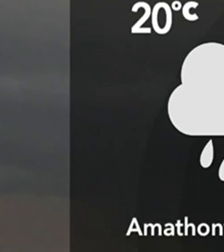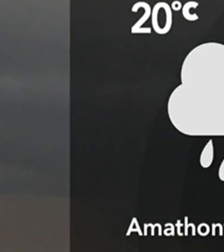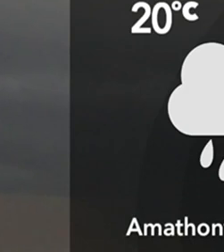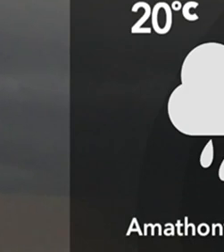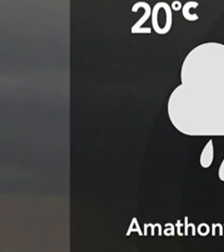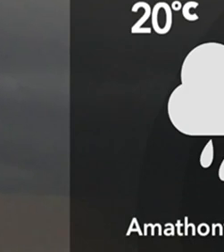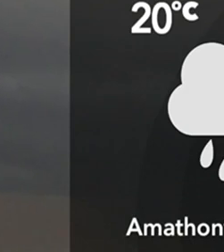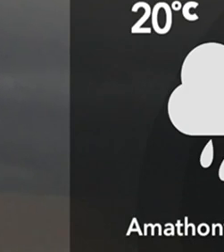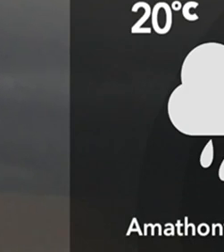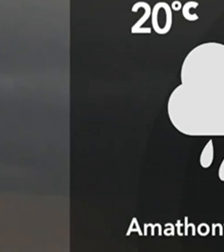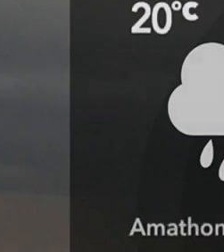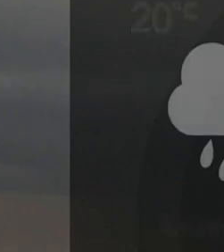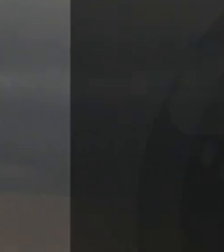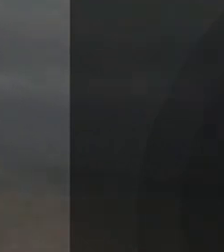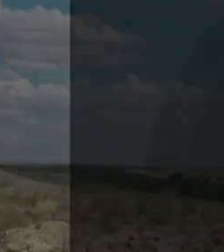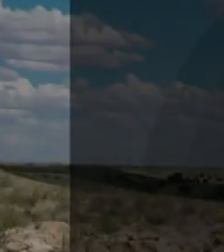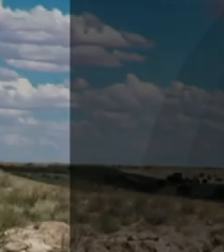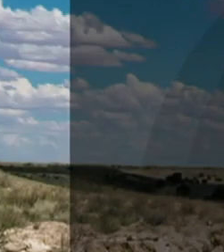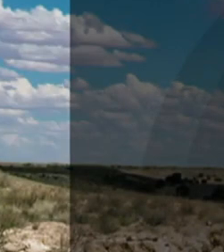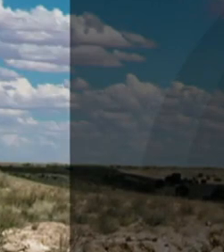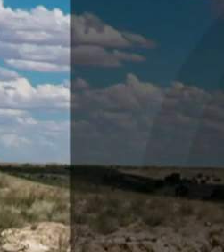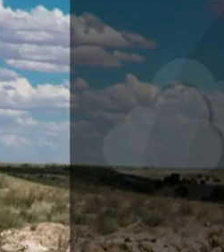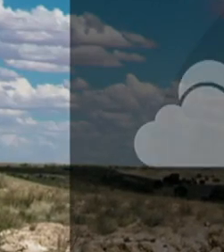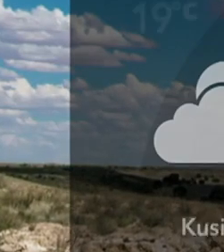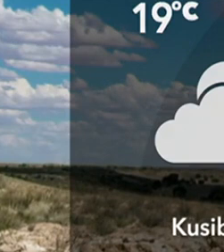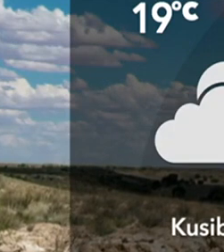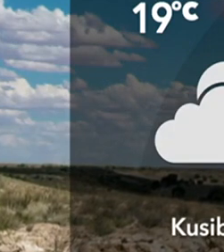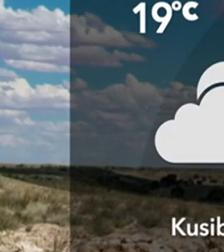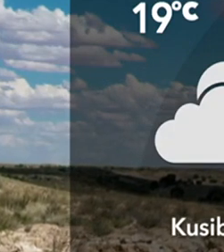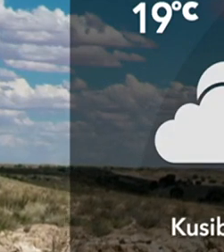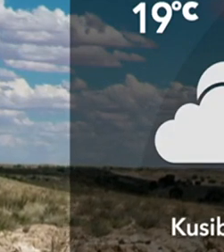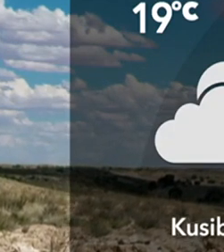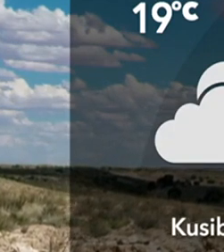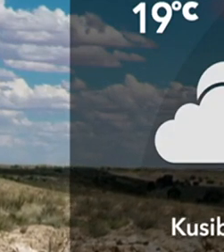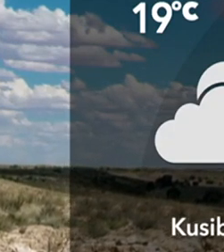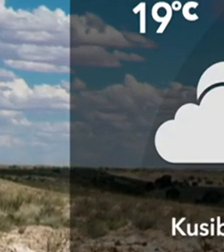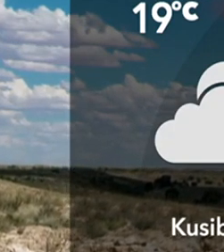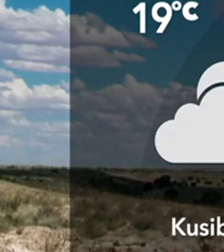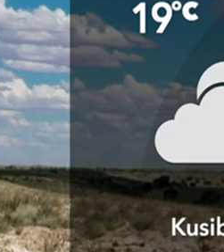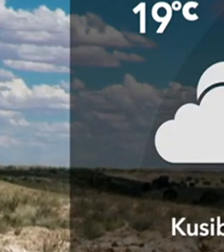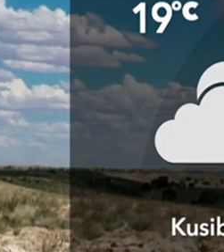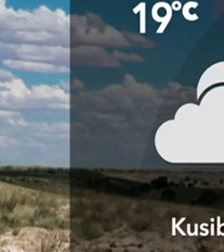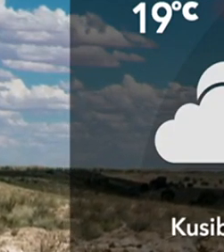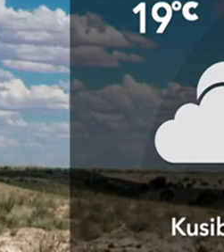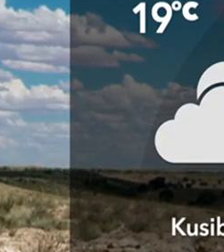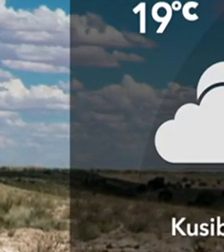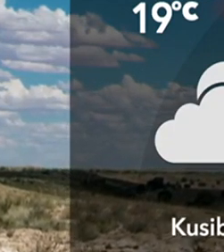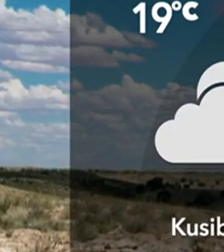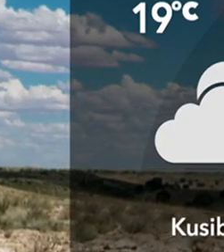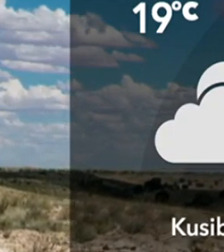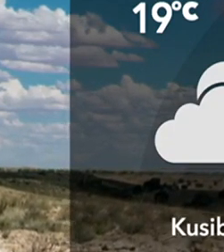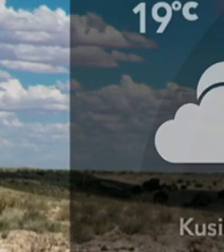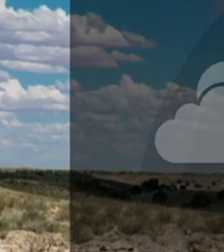ngo-30 amathontsana nje entshizane ezingephi izemvula kwakhona futhi hlabele mngamasitonge ko-Upington kwisekuhle kakhulu futhi ngo-30